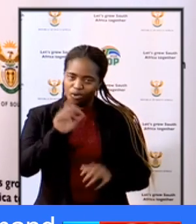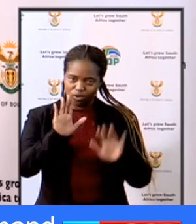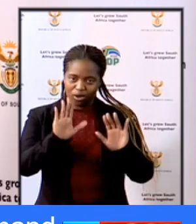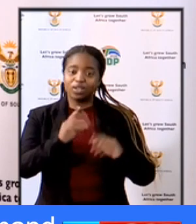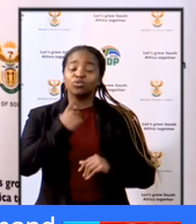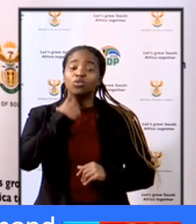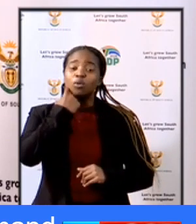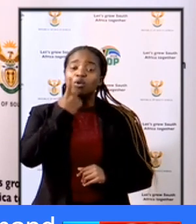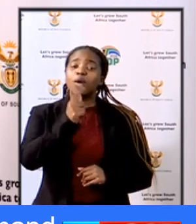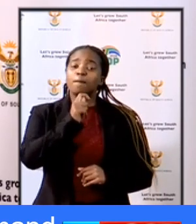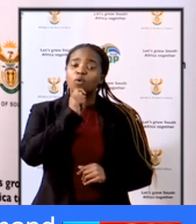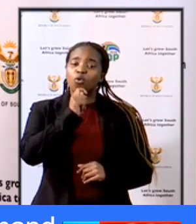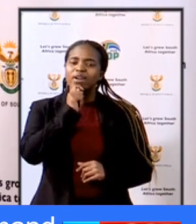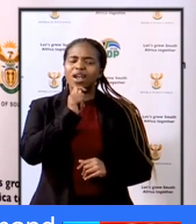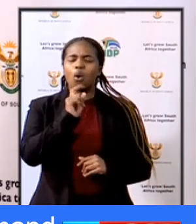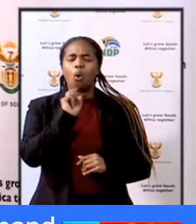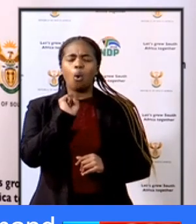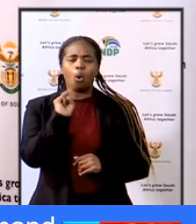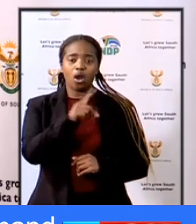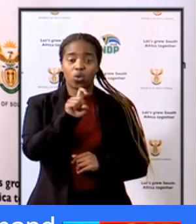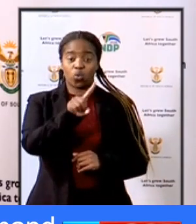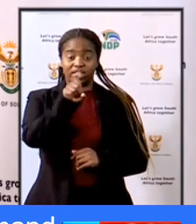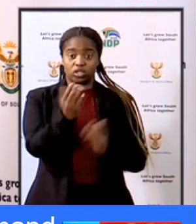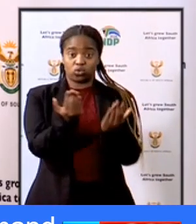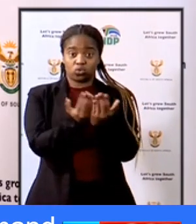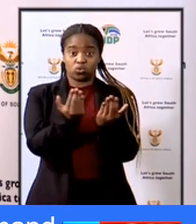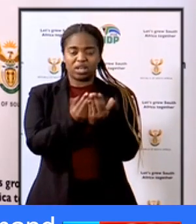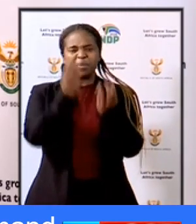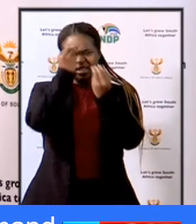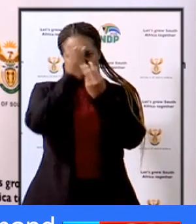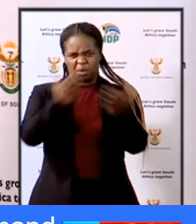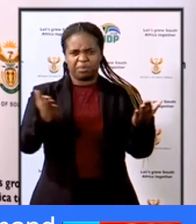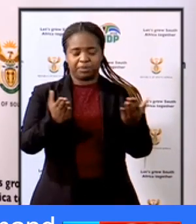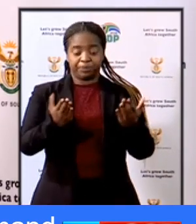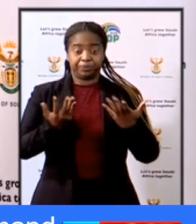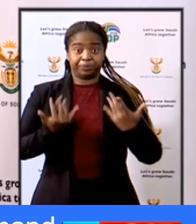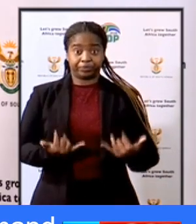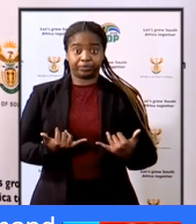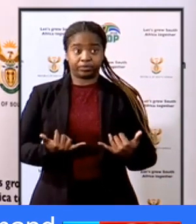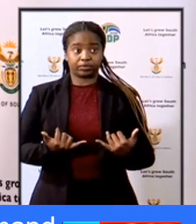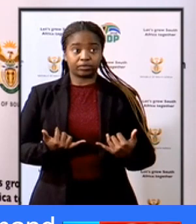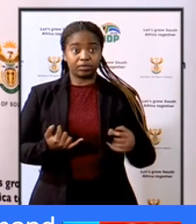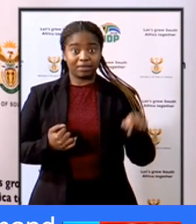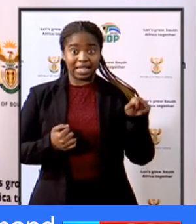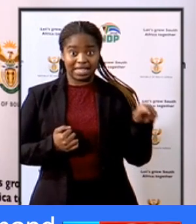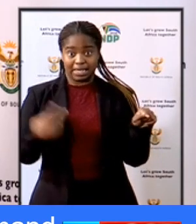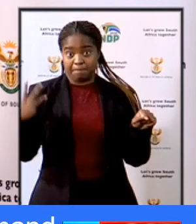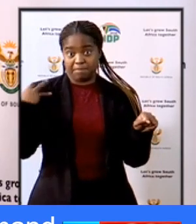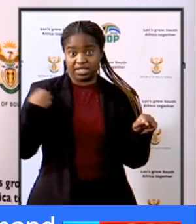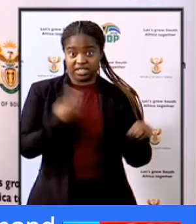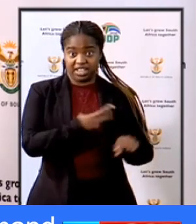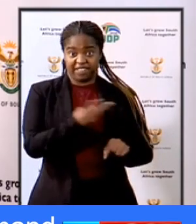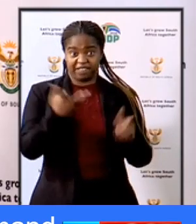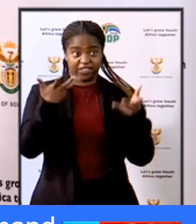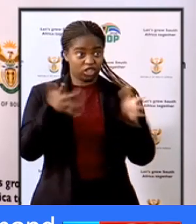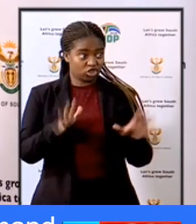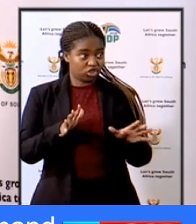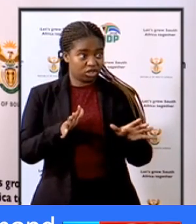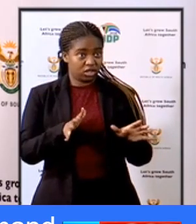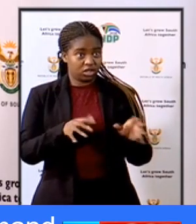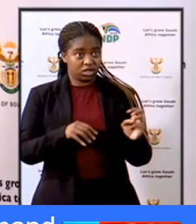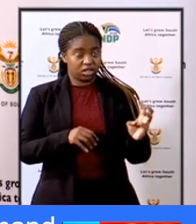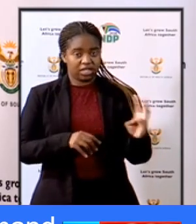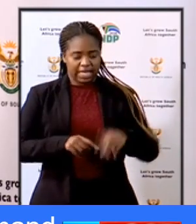morning. Maybe let me just alert South Africa that from here, after these ministers are done,